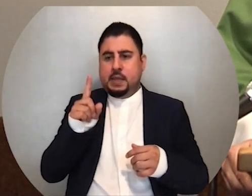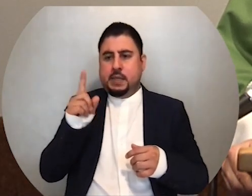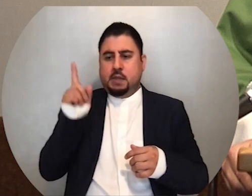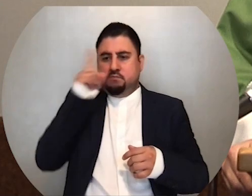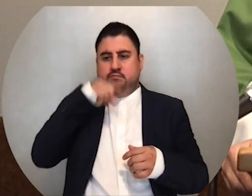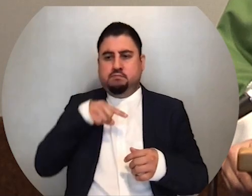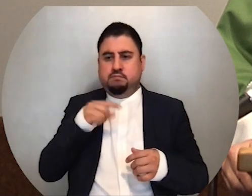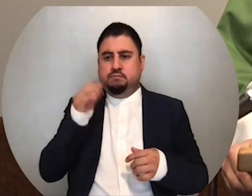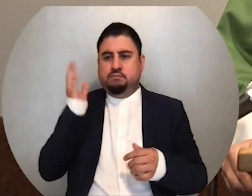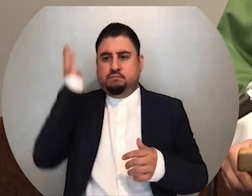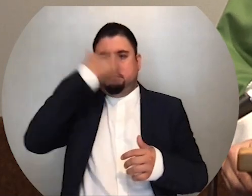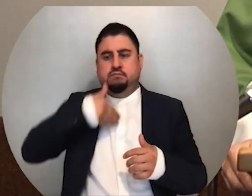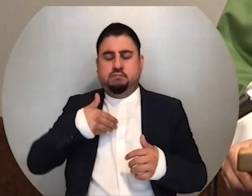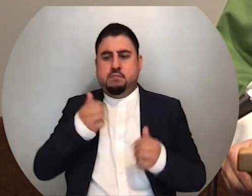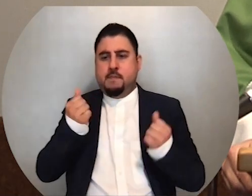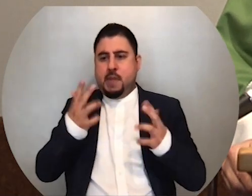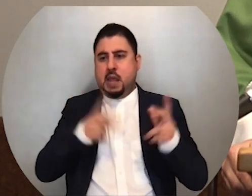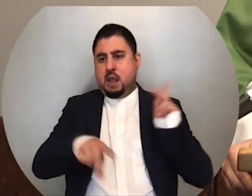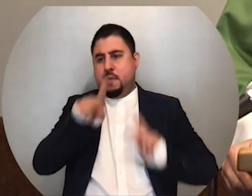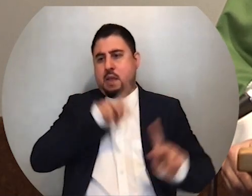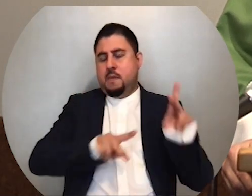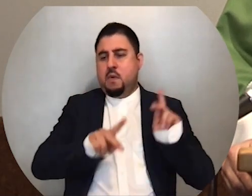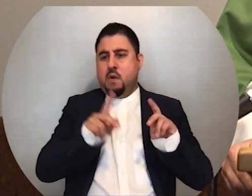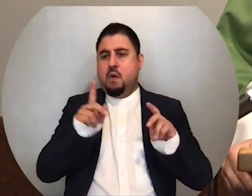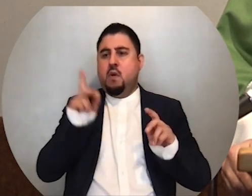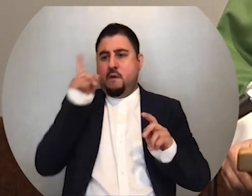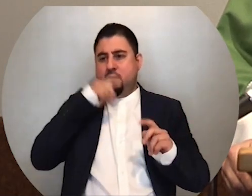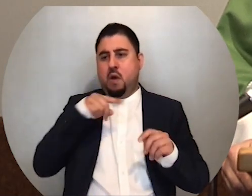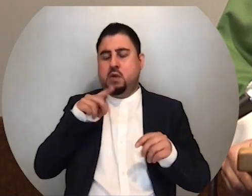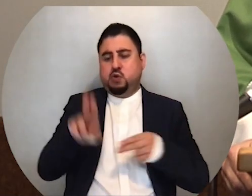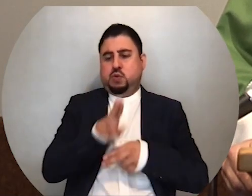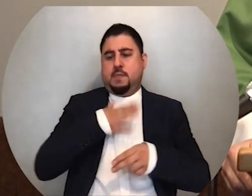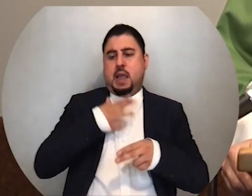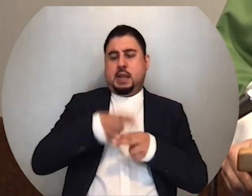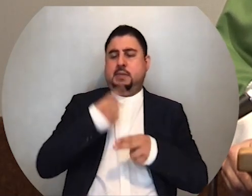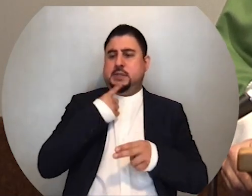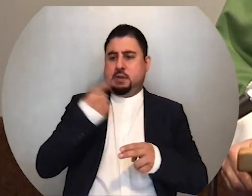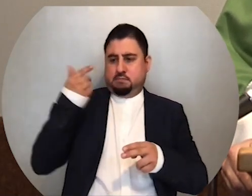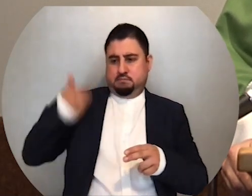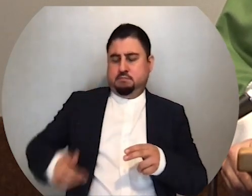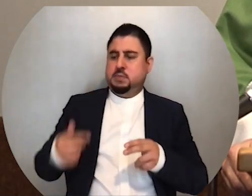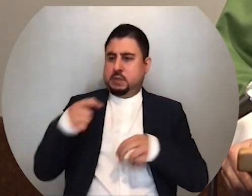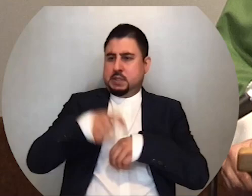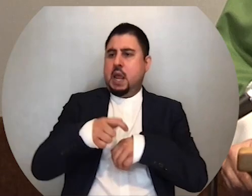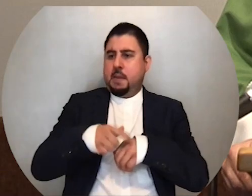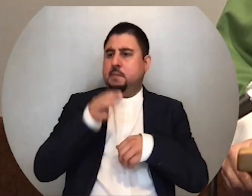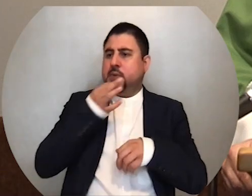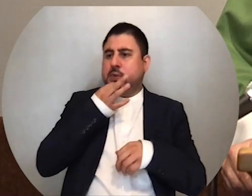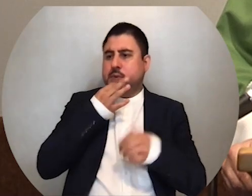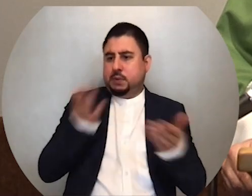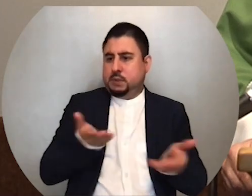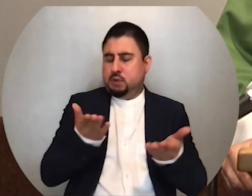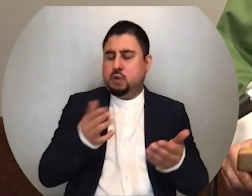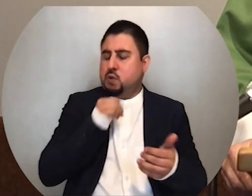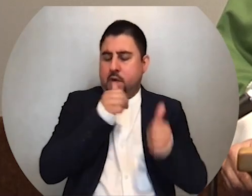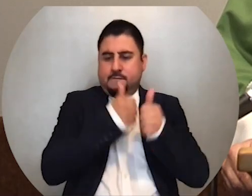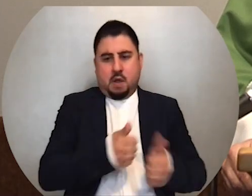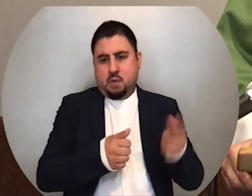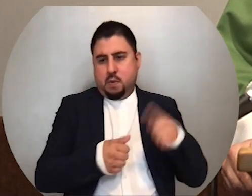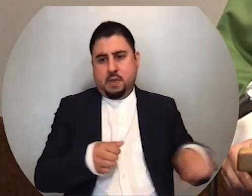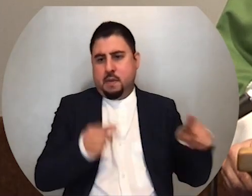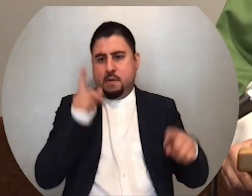See that you not be deceived, for many will come in my name, saying, 'I am he,' and 'the time has come.' Do not follow